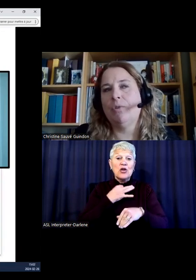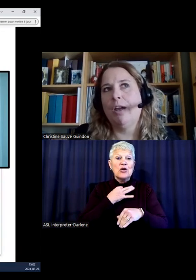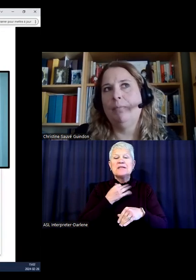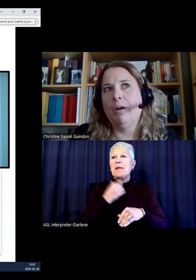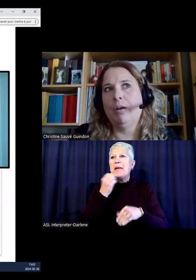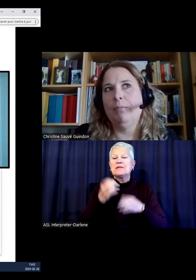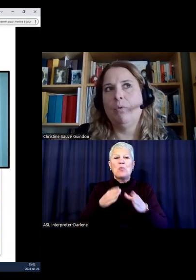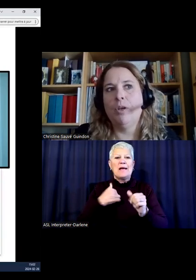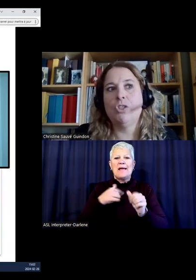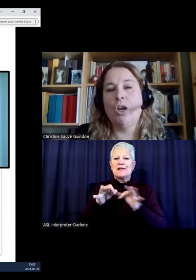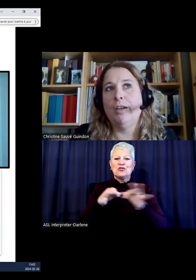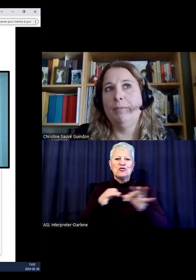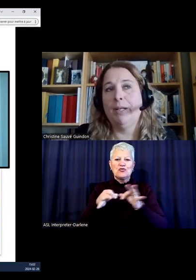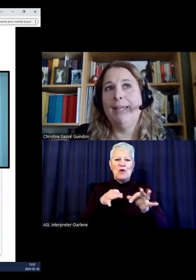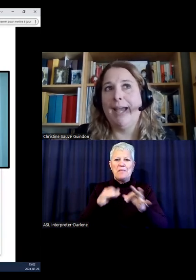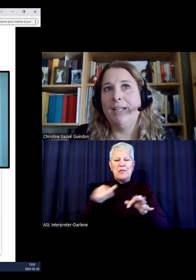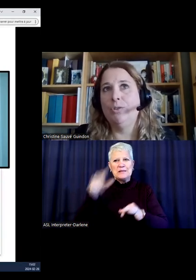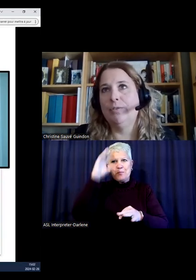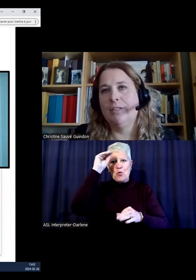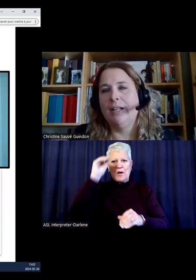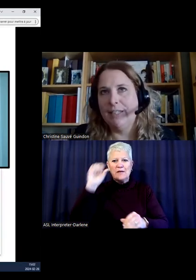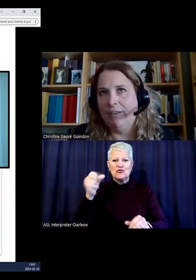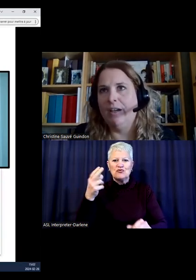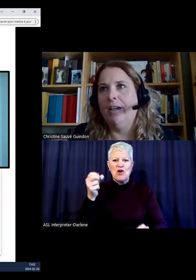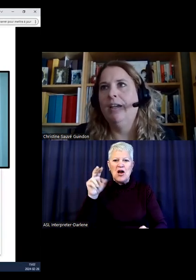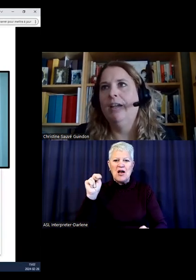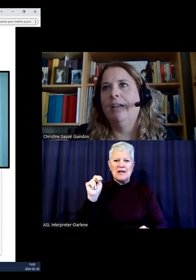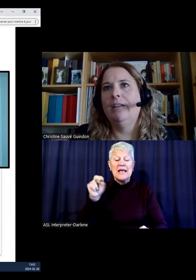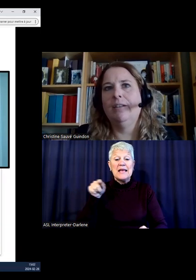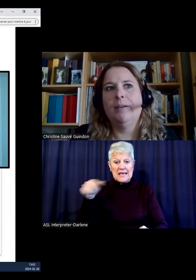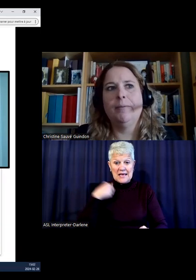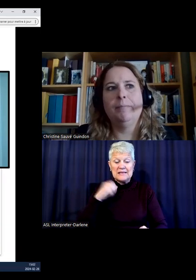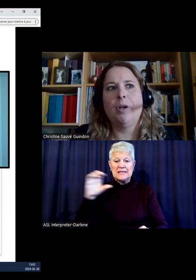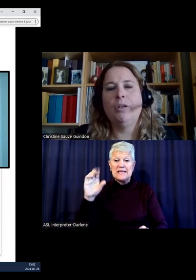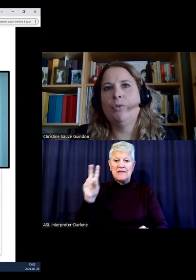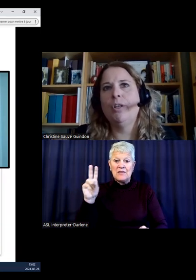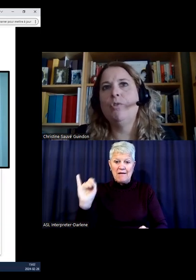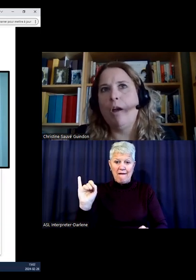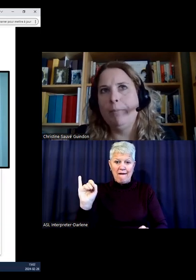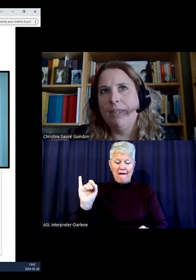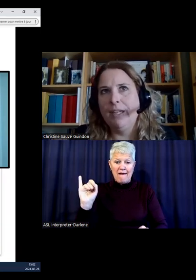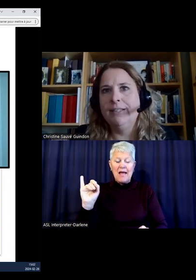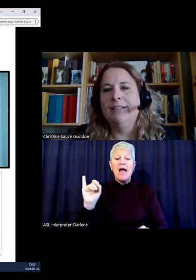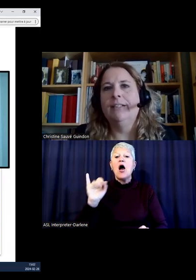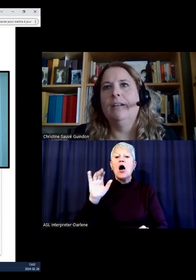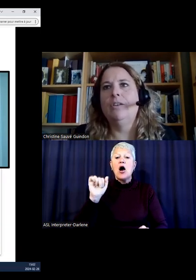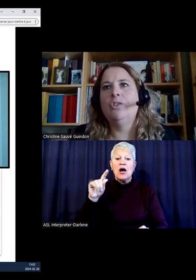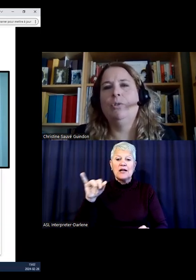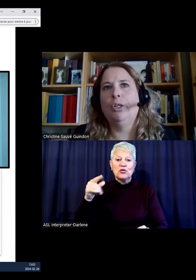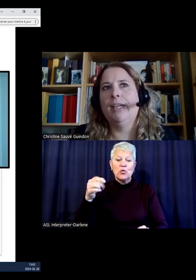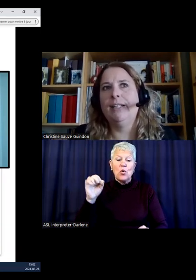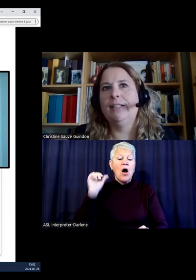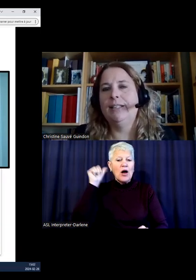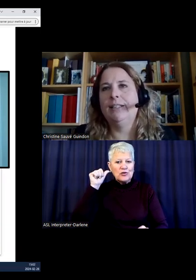can describe our boy, Sean, but he's got CVI and auditory neuropathy.